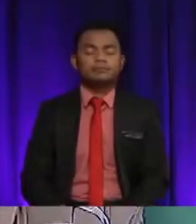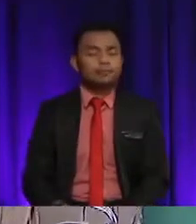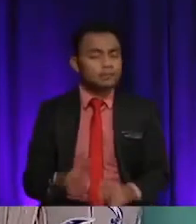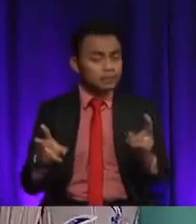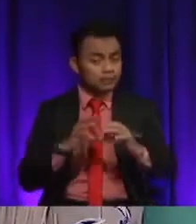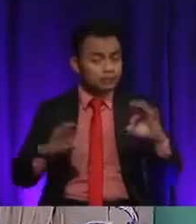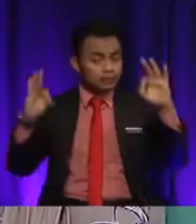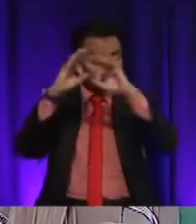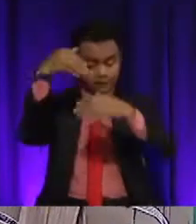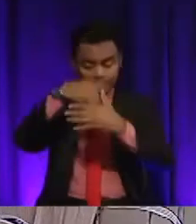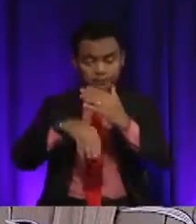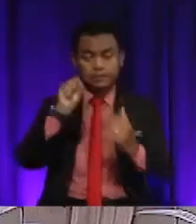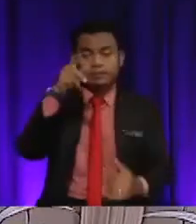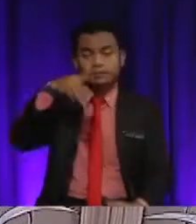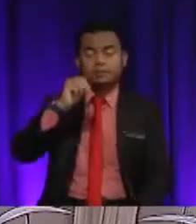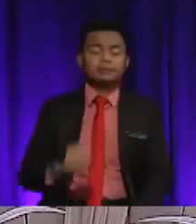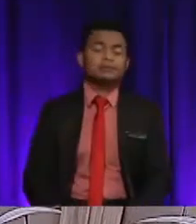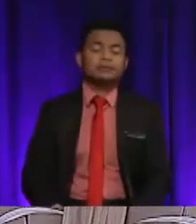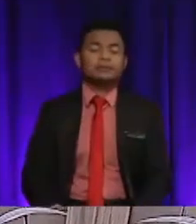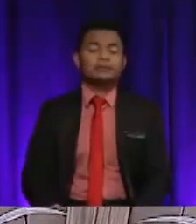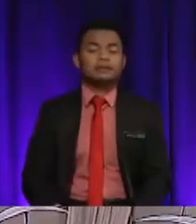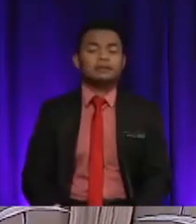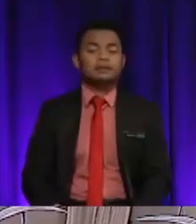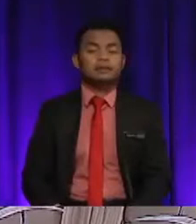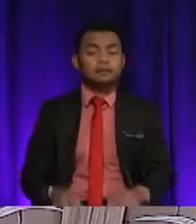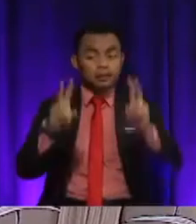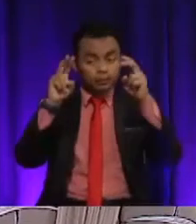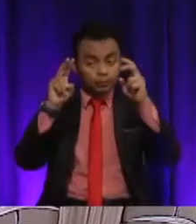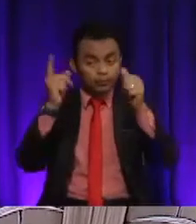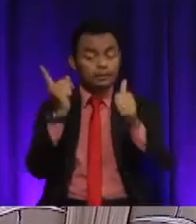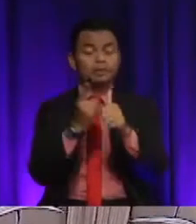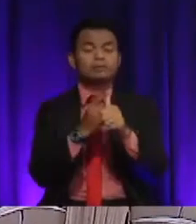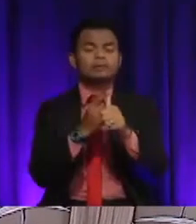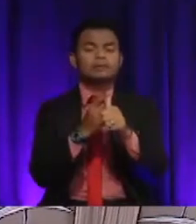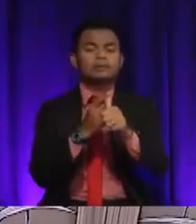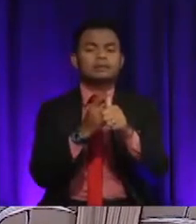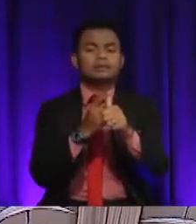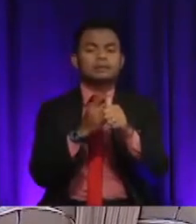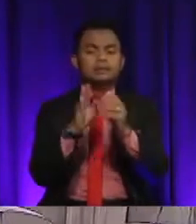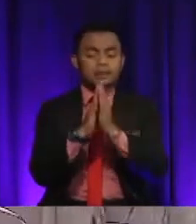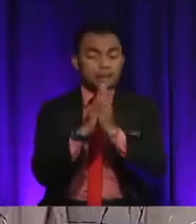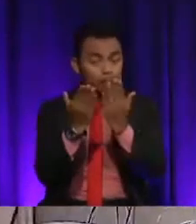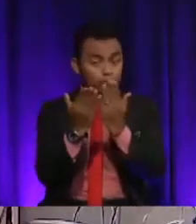Our first topic would be dictionary to the rescue. Oh. So you might wonder, why dictionary?